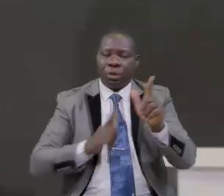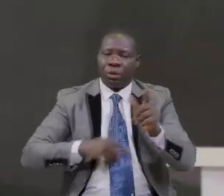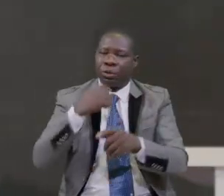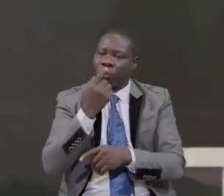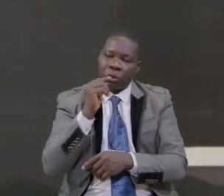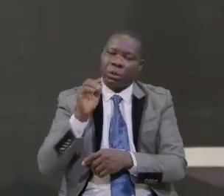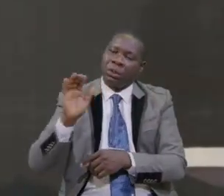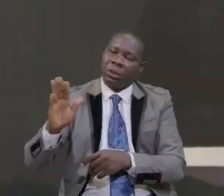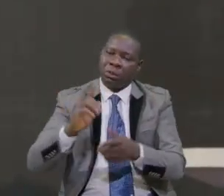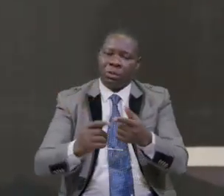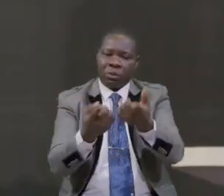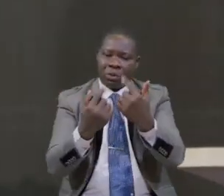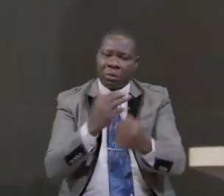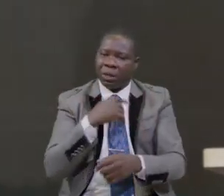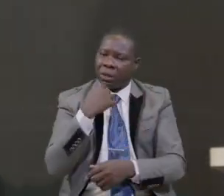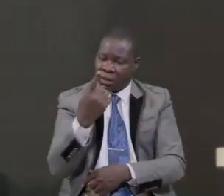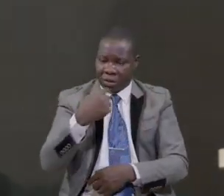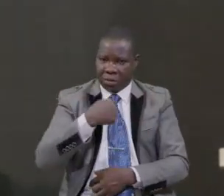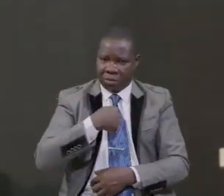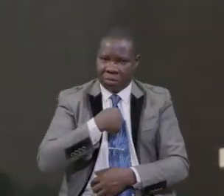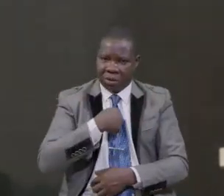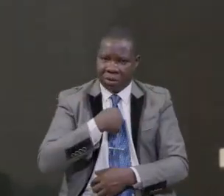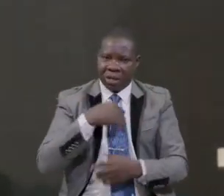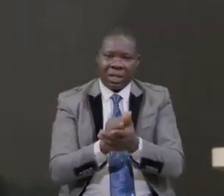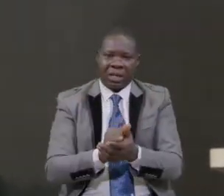me that this preaching of